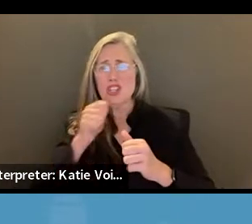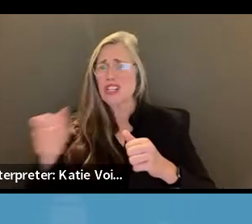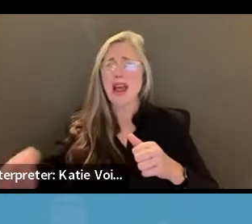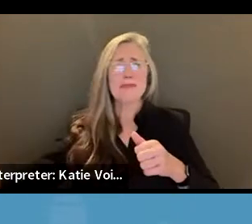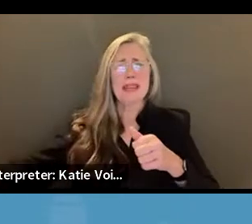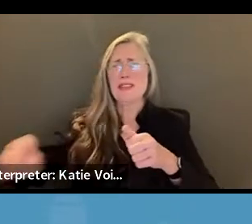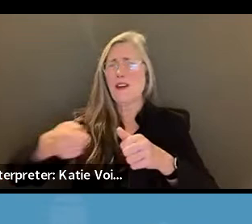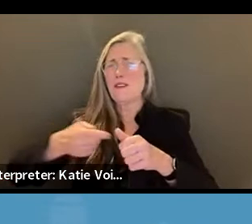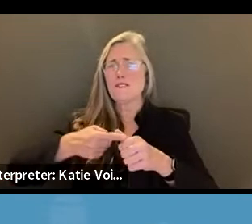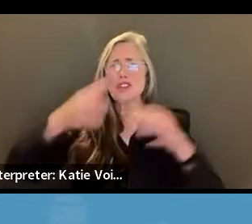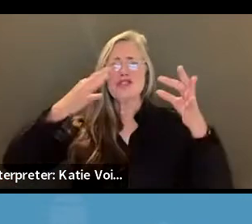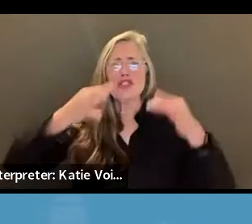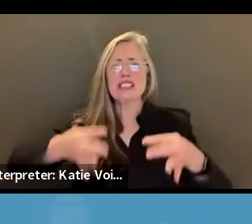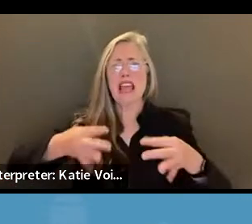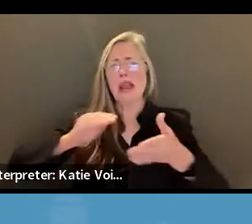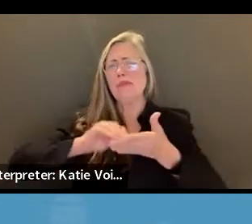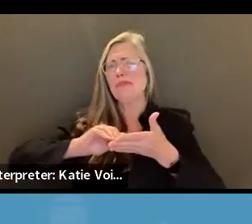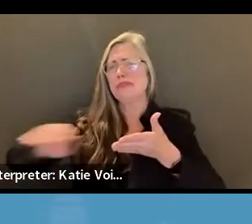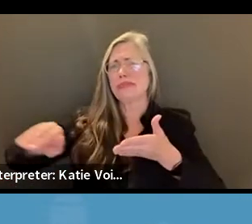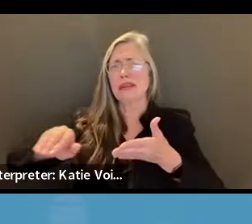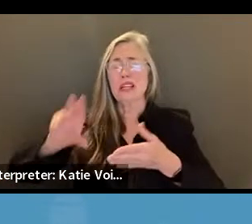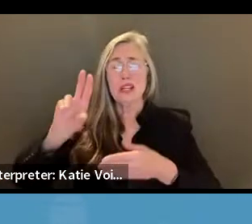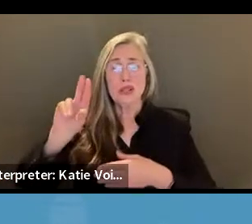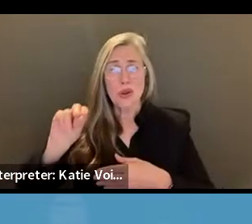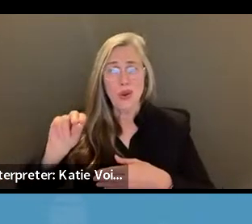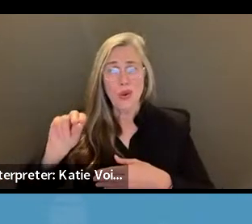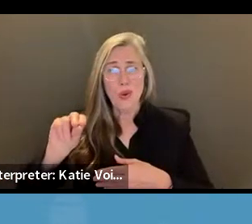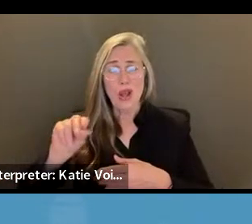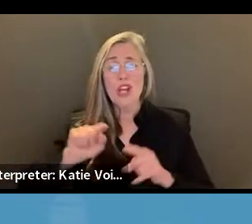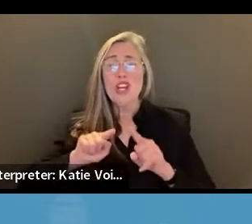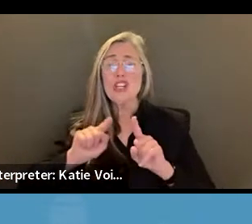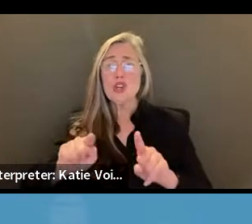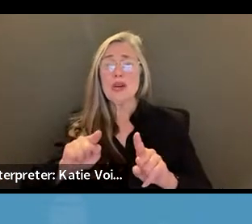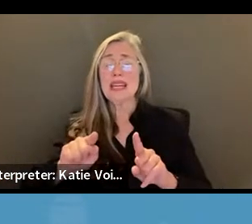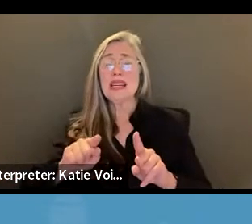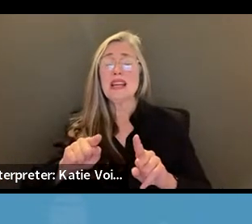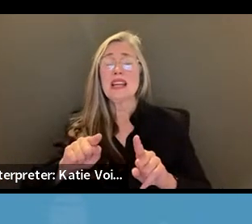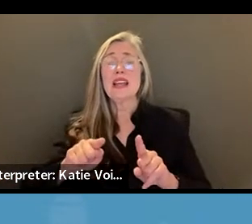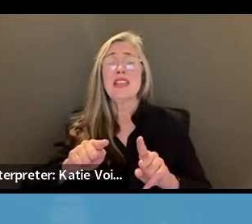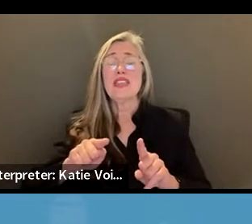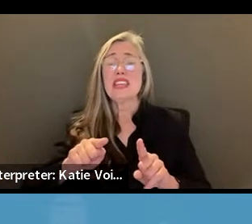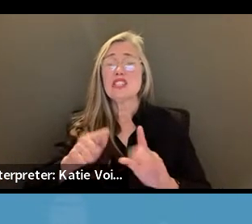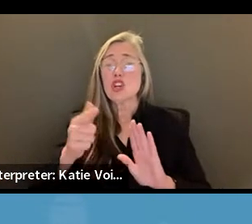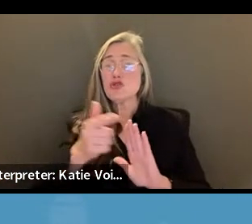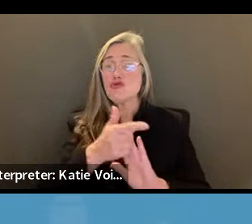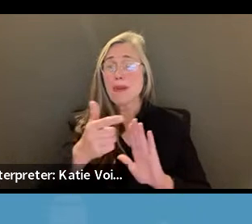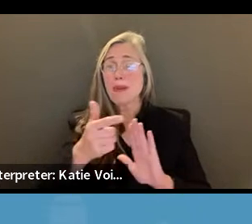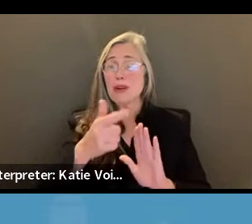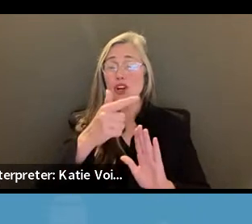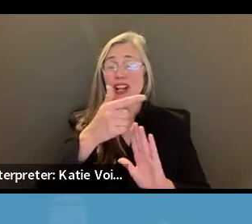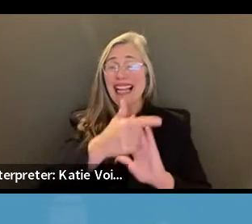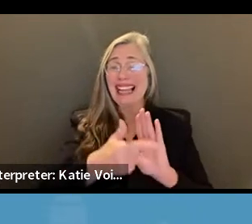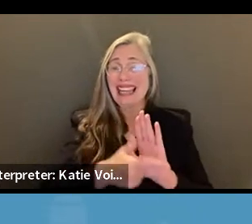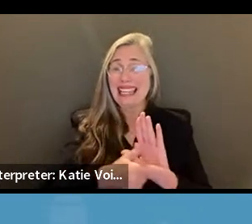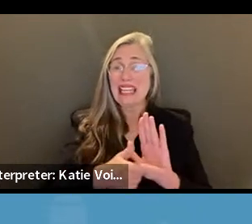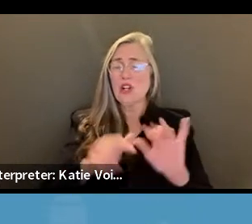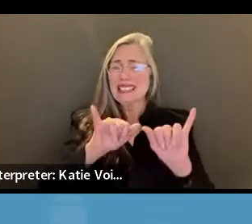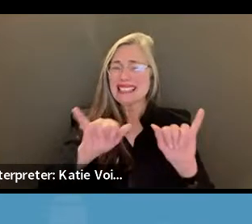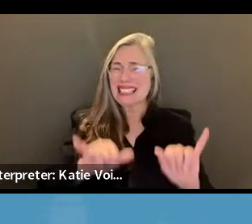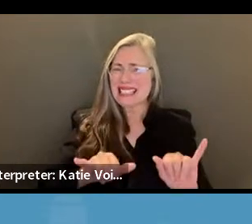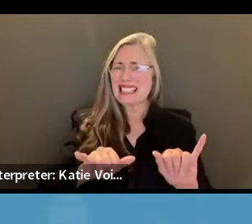resort. And that's what I was trying to say, is in the criminal legal system, zero tolerance policies are